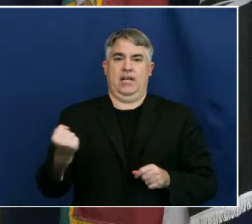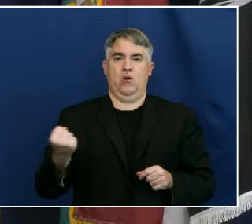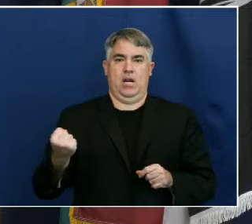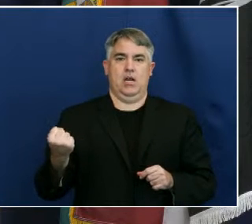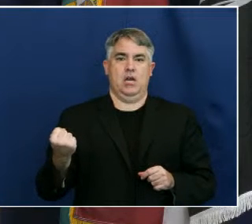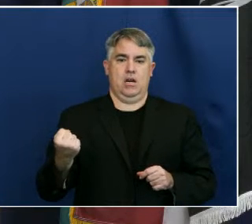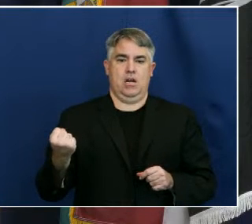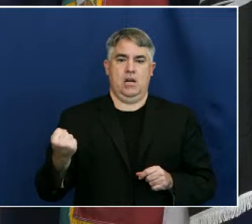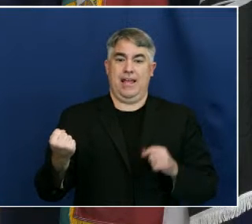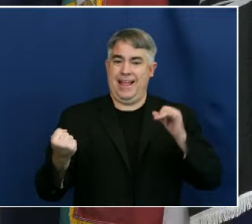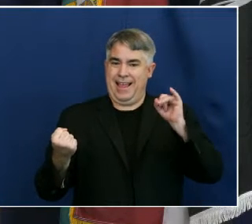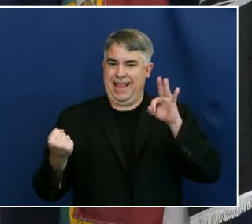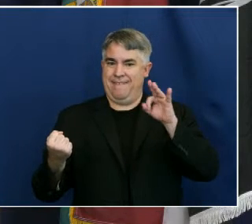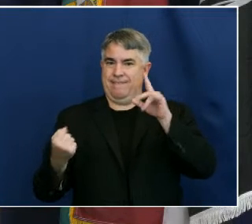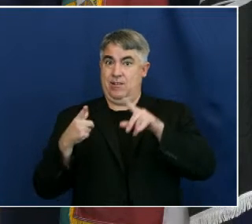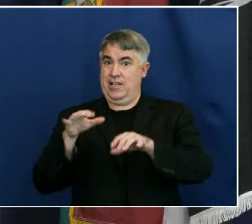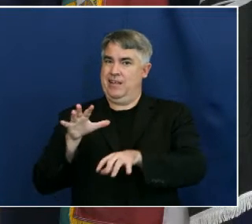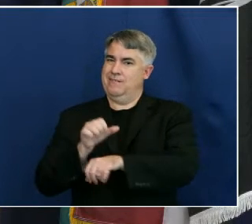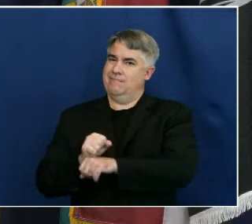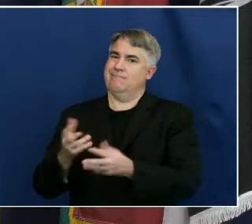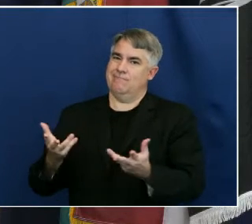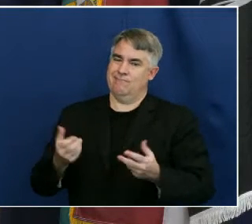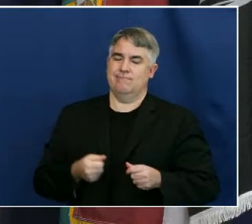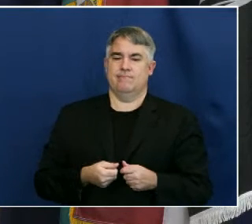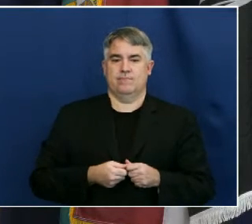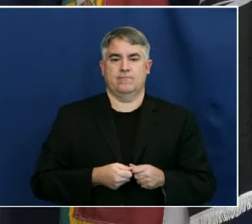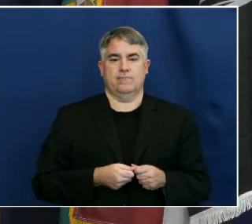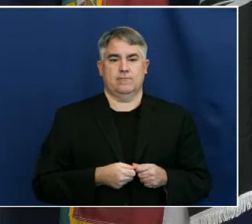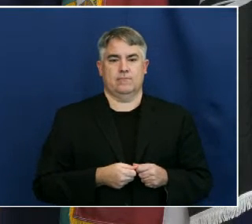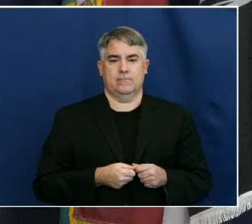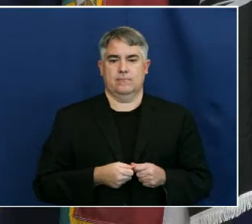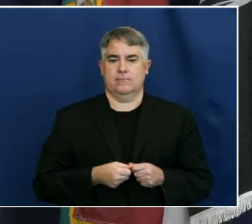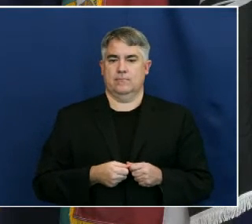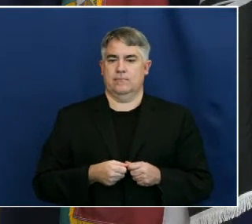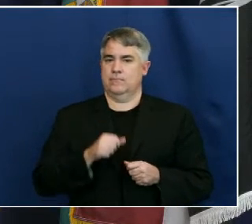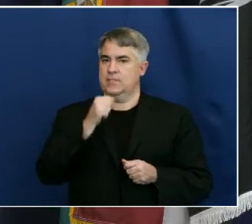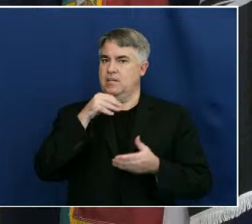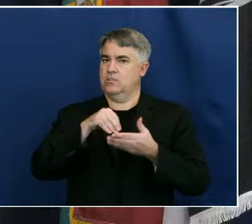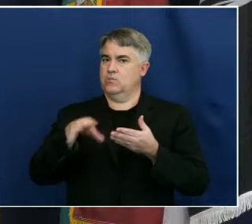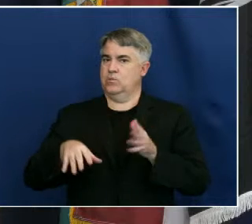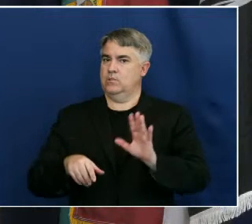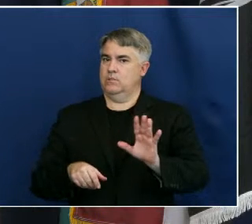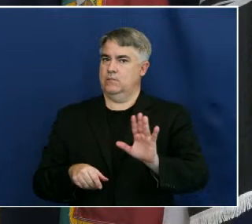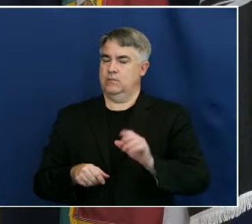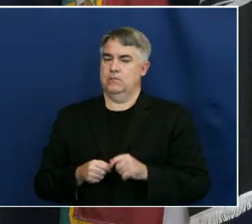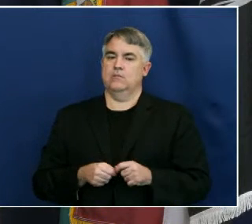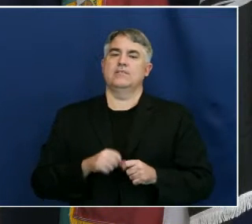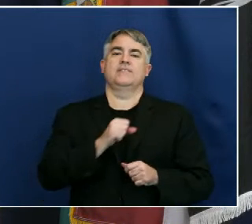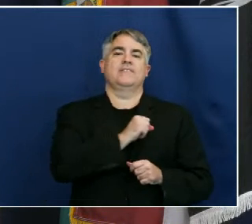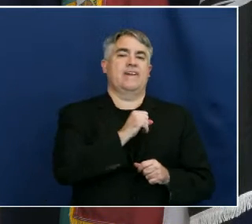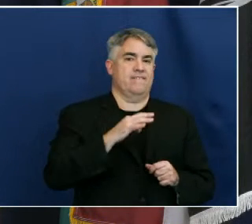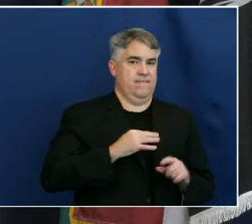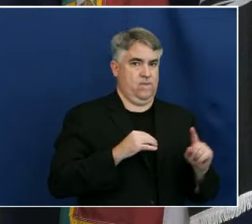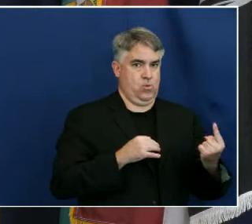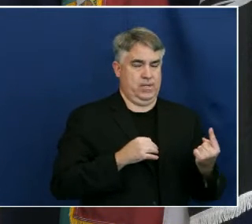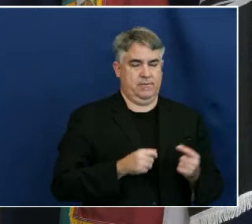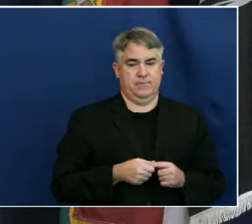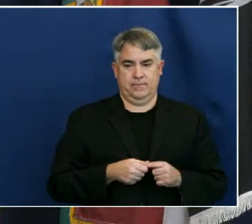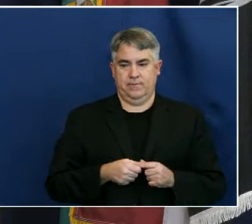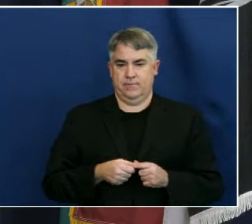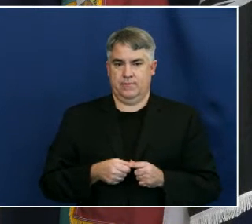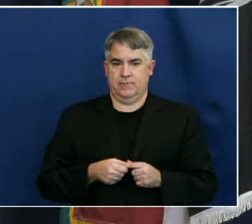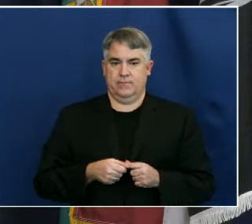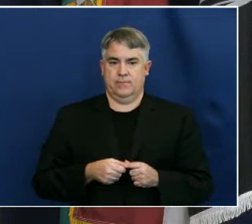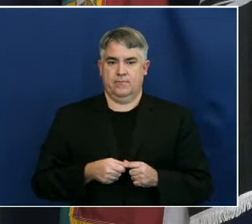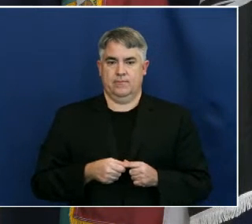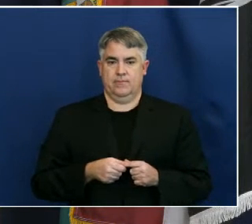get an appointment. So it isn't students, but staff at institutions of higher education are a part of the